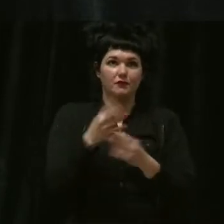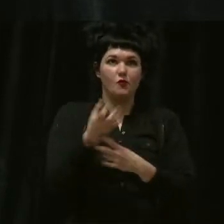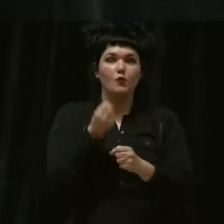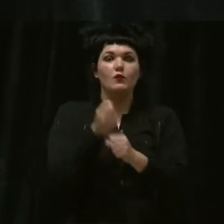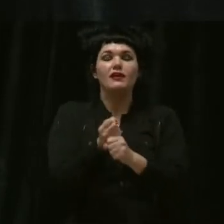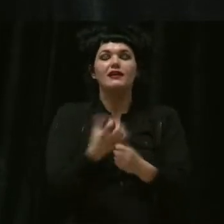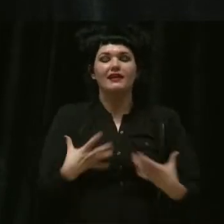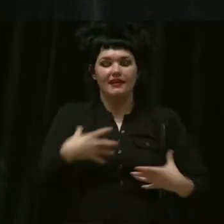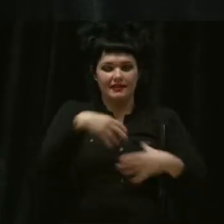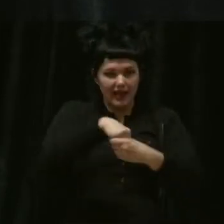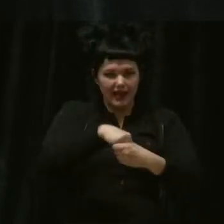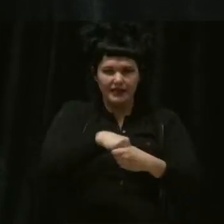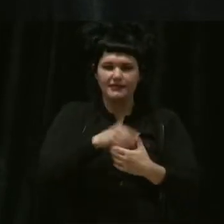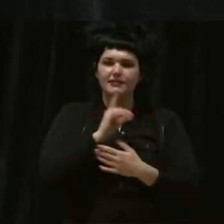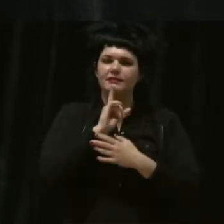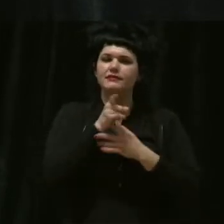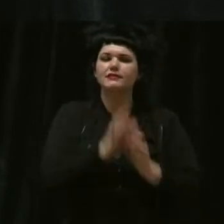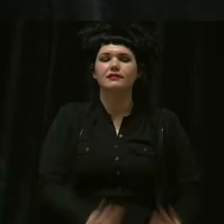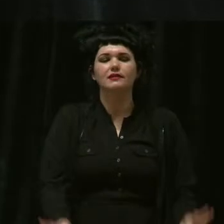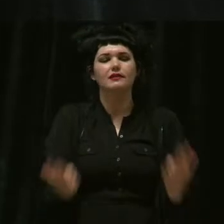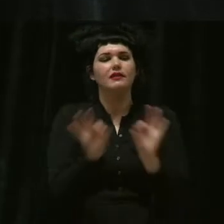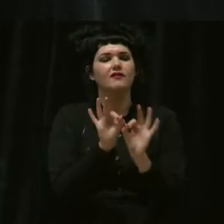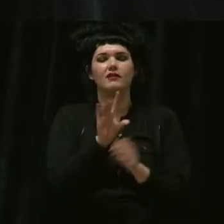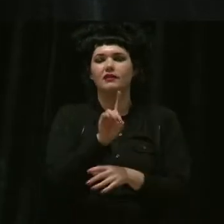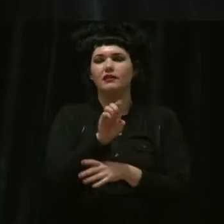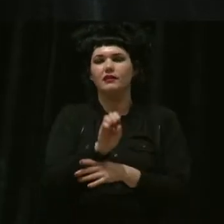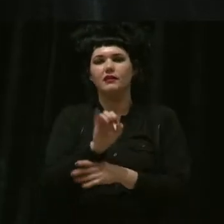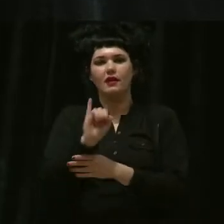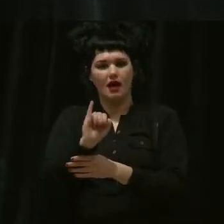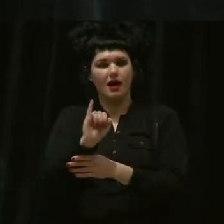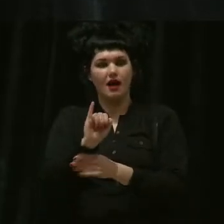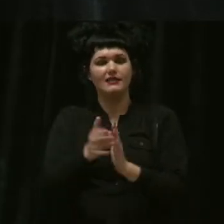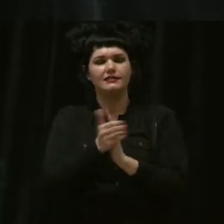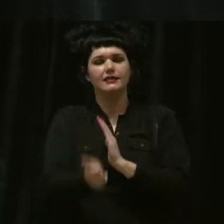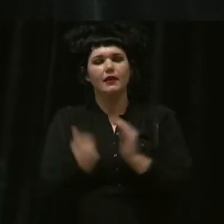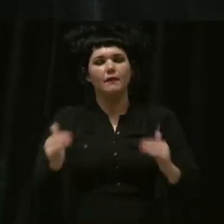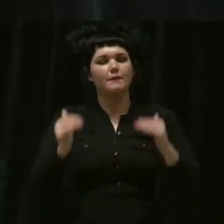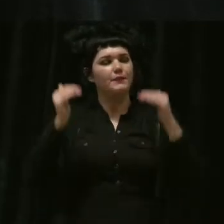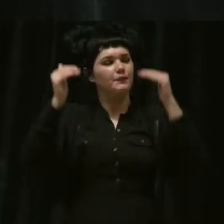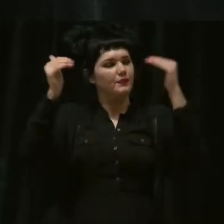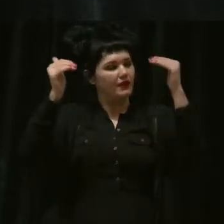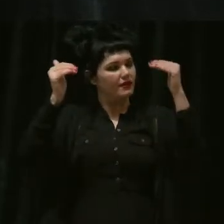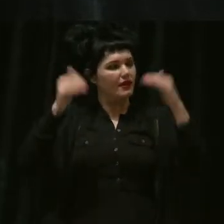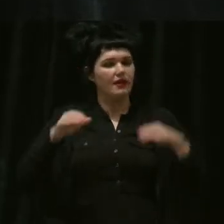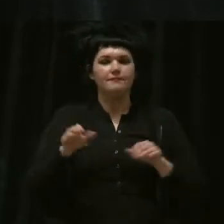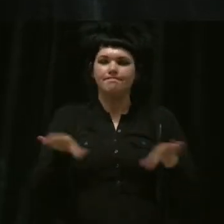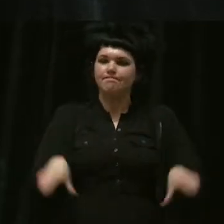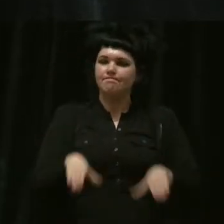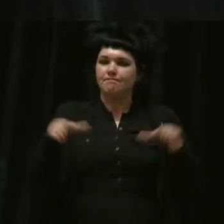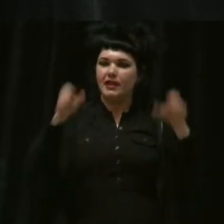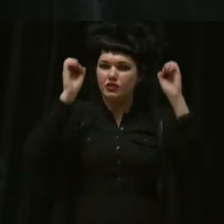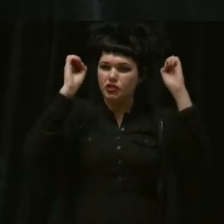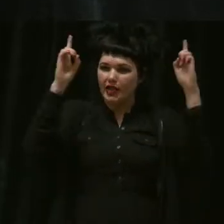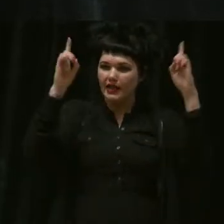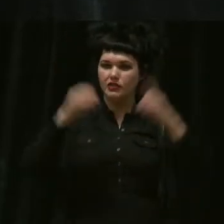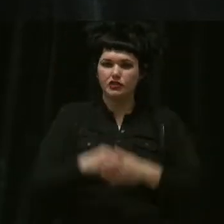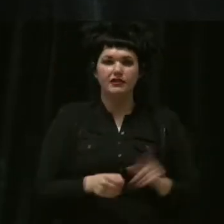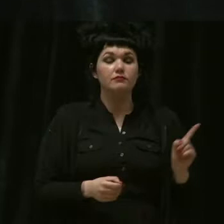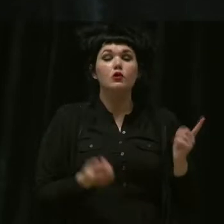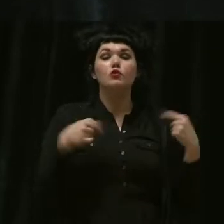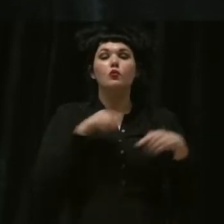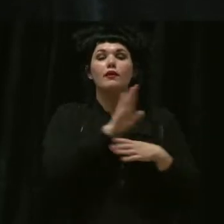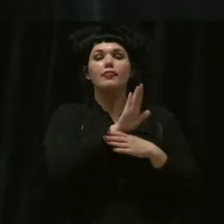engaged in significant DEI skill building exercises and education in their retreat.